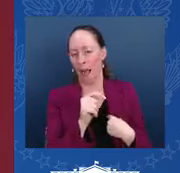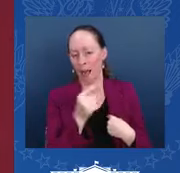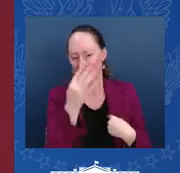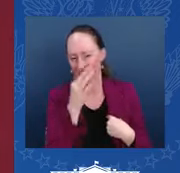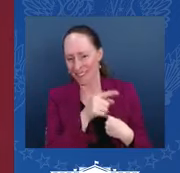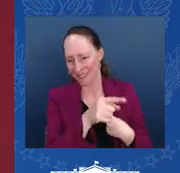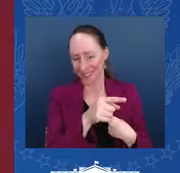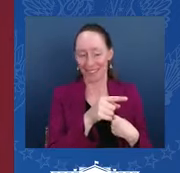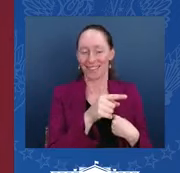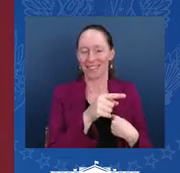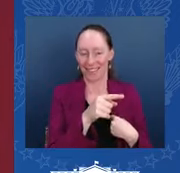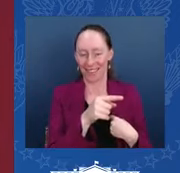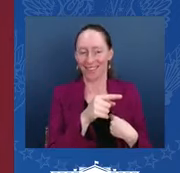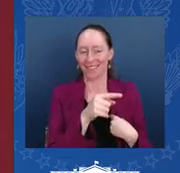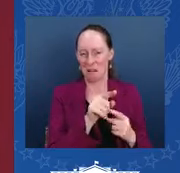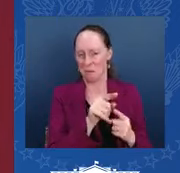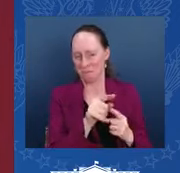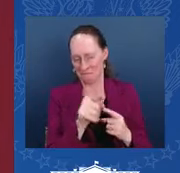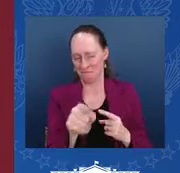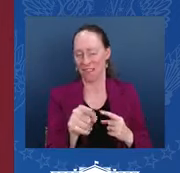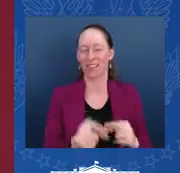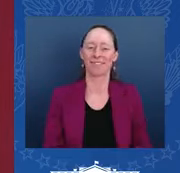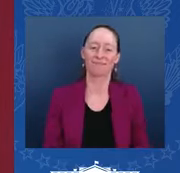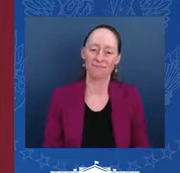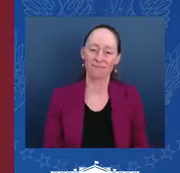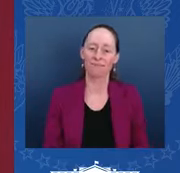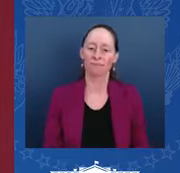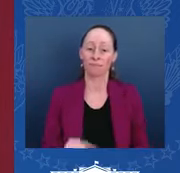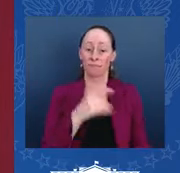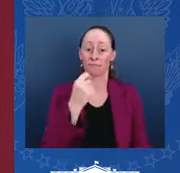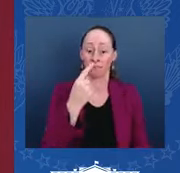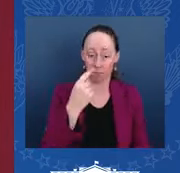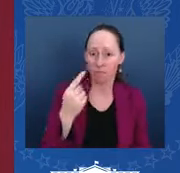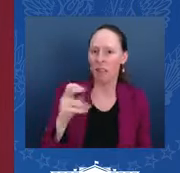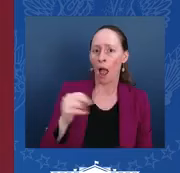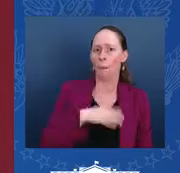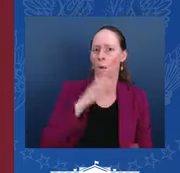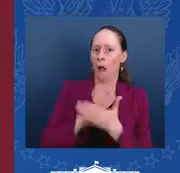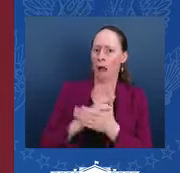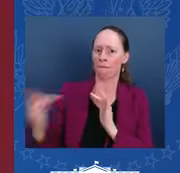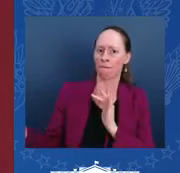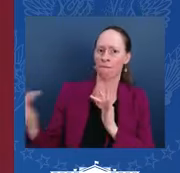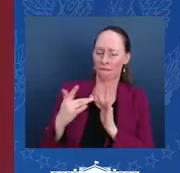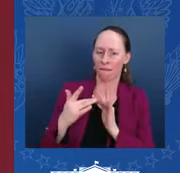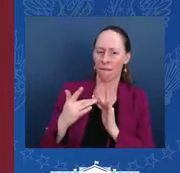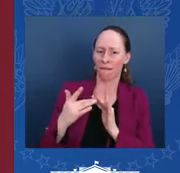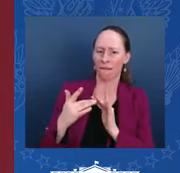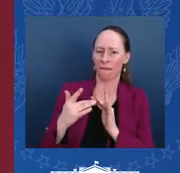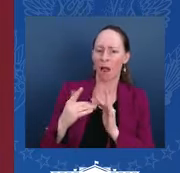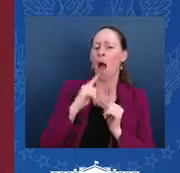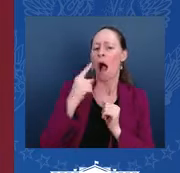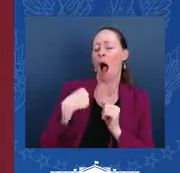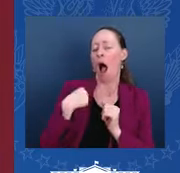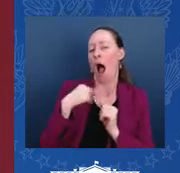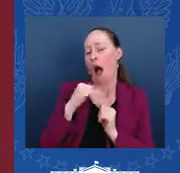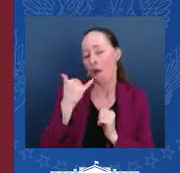wife. She said, Joe. Well, actually, I called home. When I'm away, I called to see how the kids are doing before she goes off to